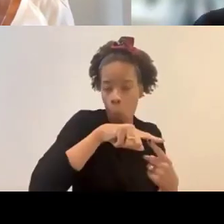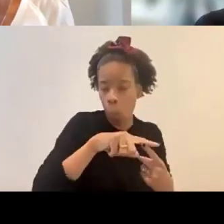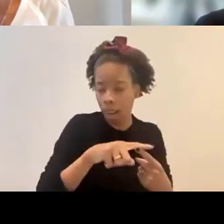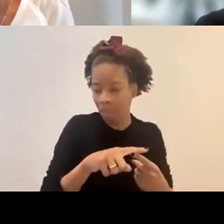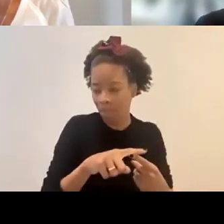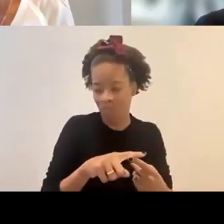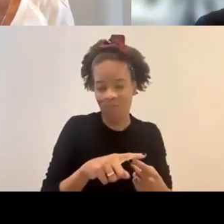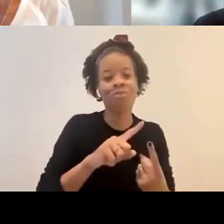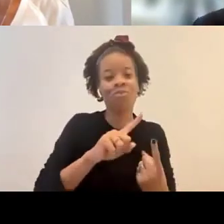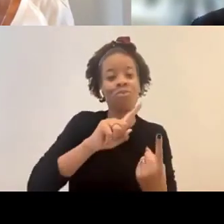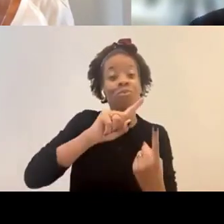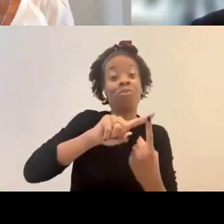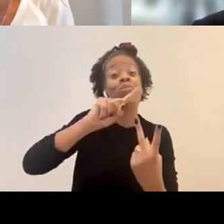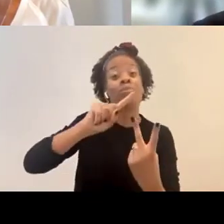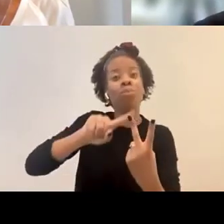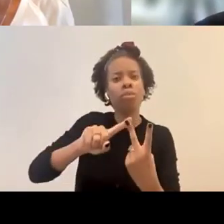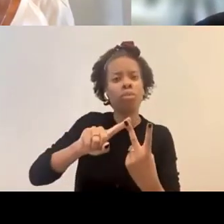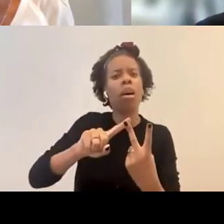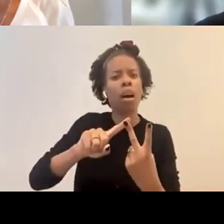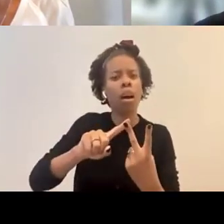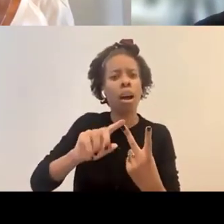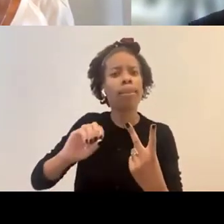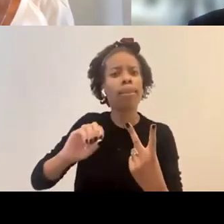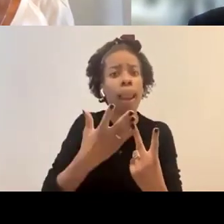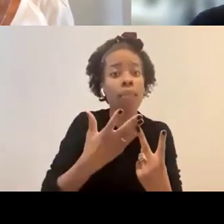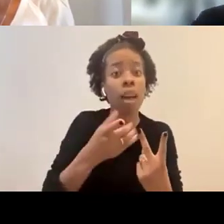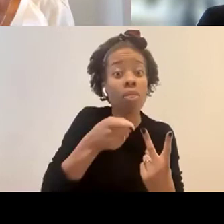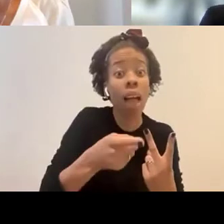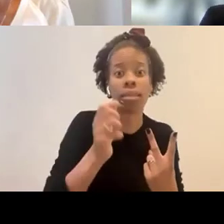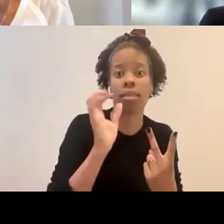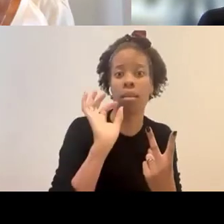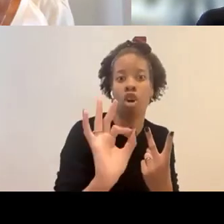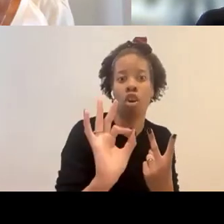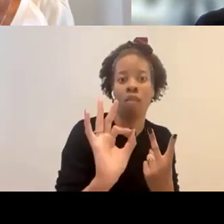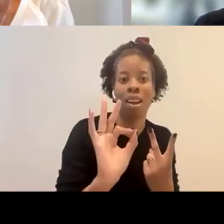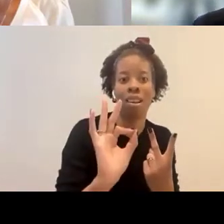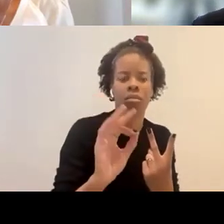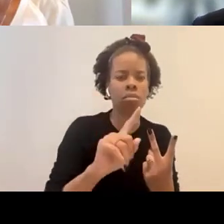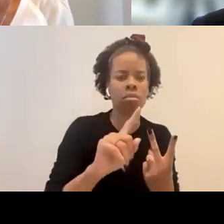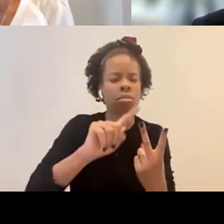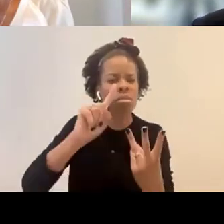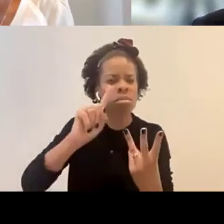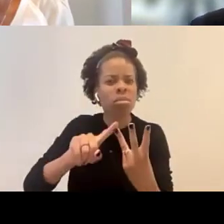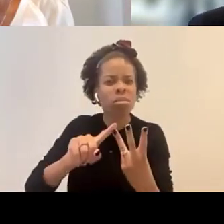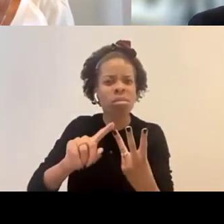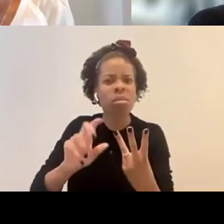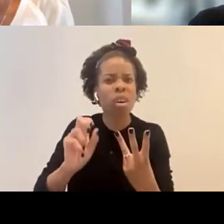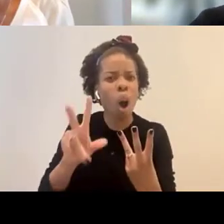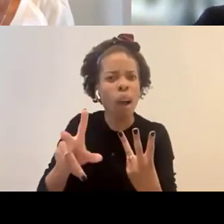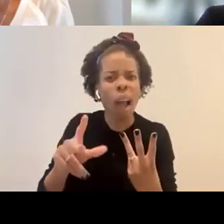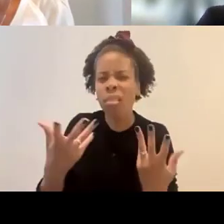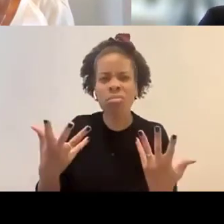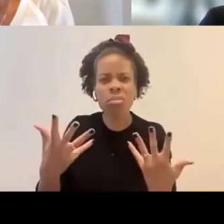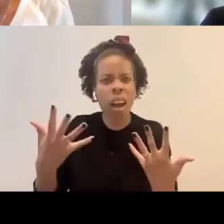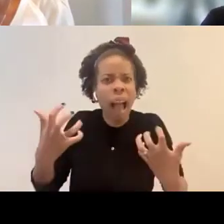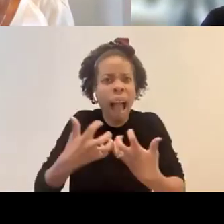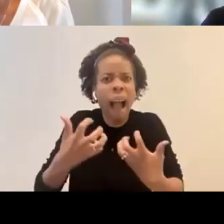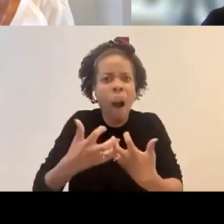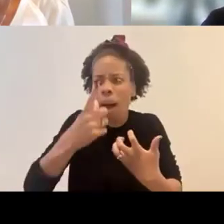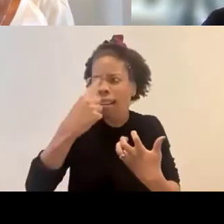can actually deliver it in a real way. What does it look like to do the same thing for